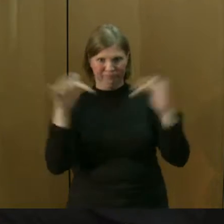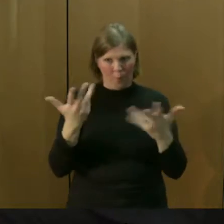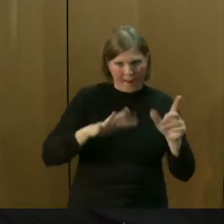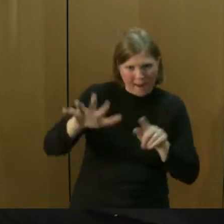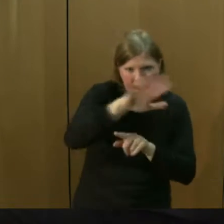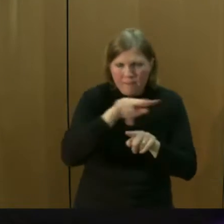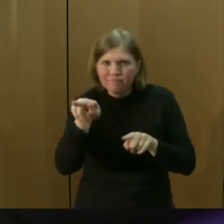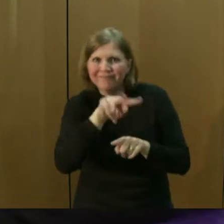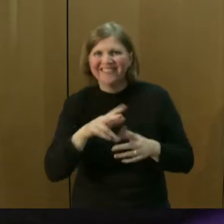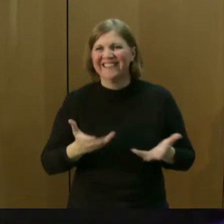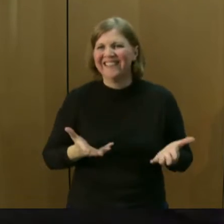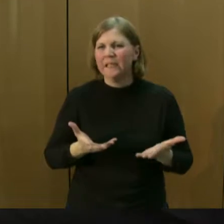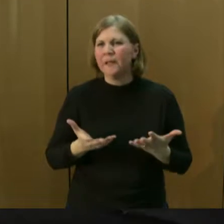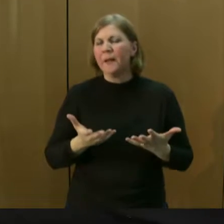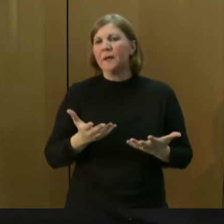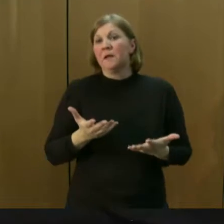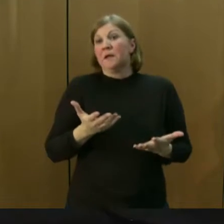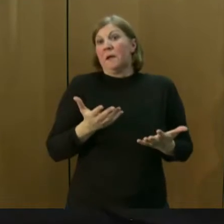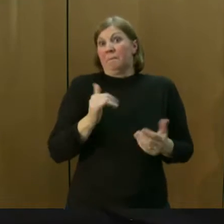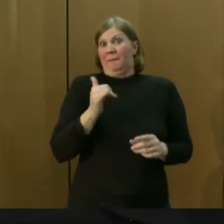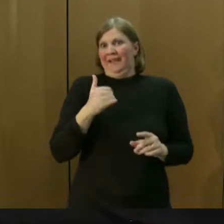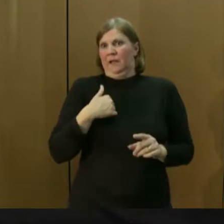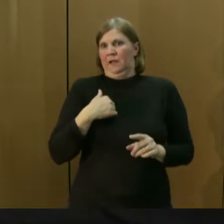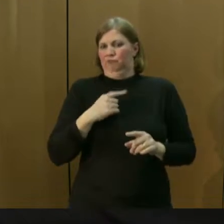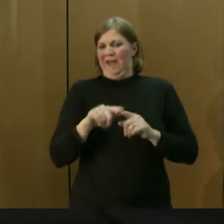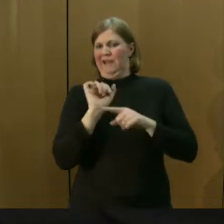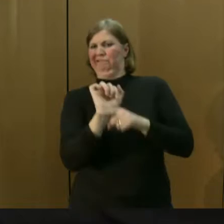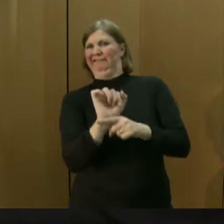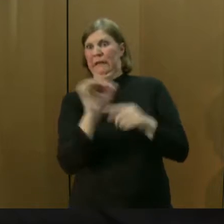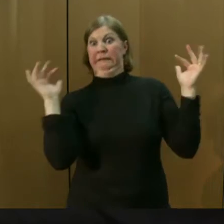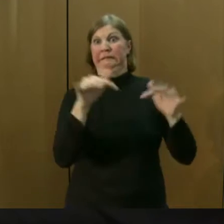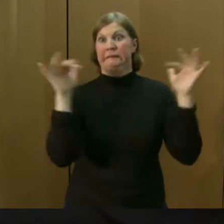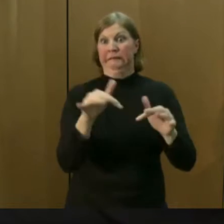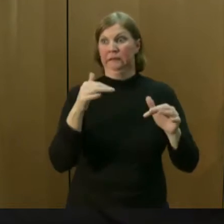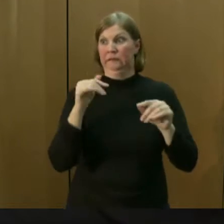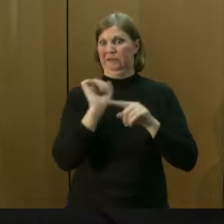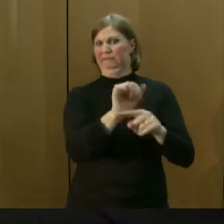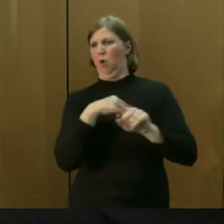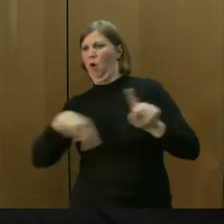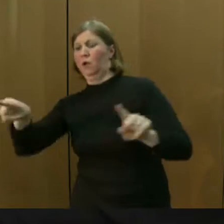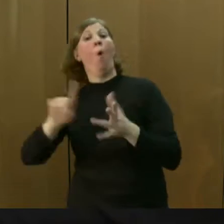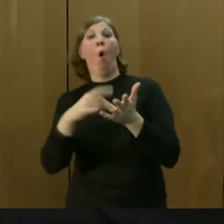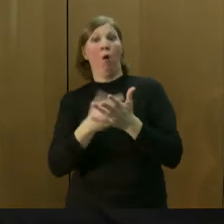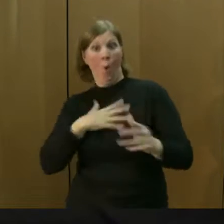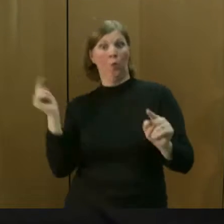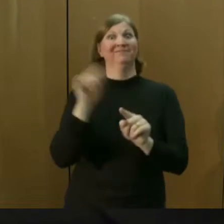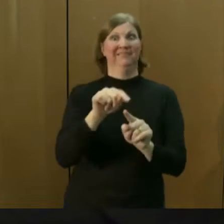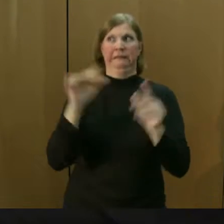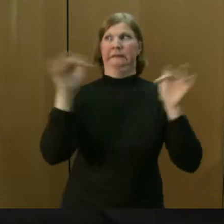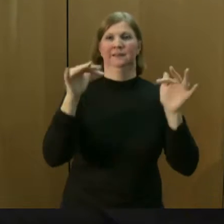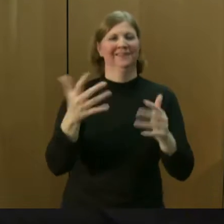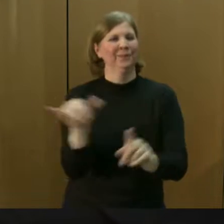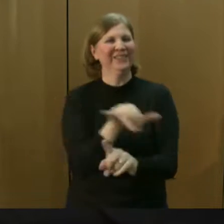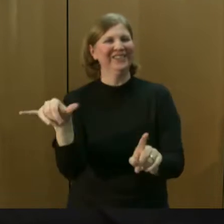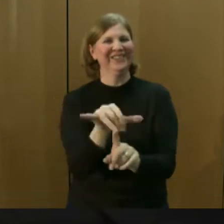And generally with venues, it's about the programme. For me, it's always about the right fit. It's about how you can talk to the right audience,